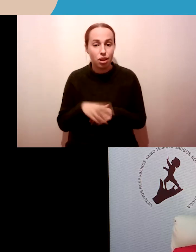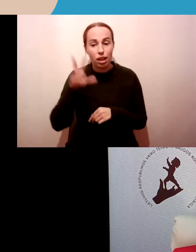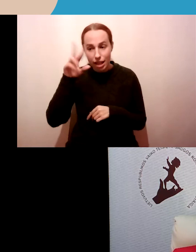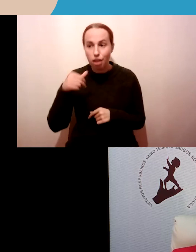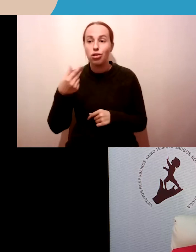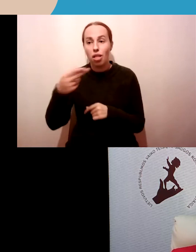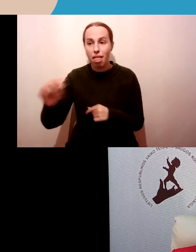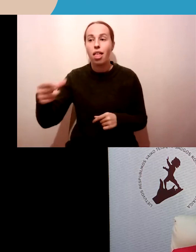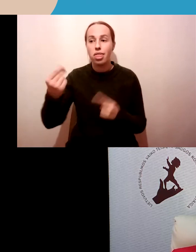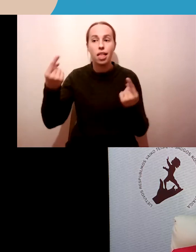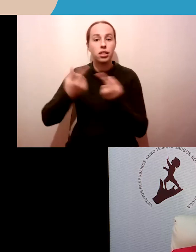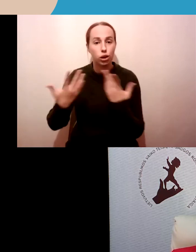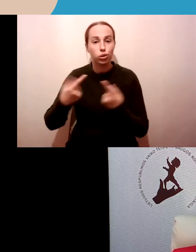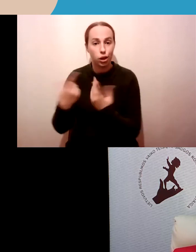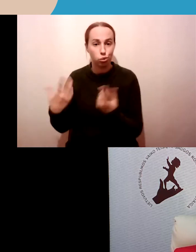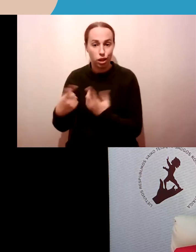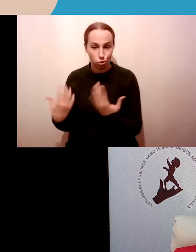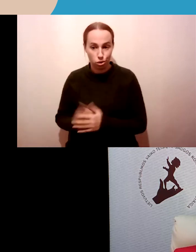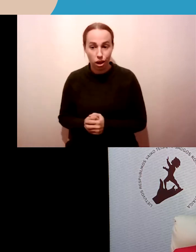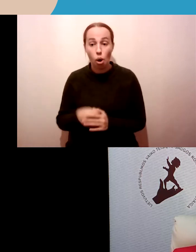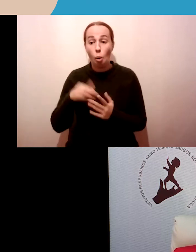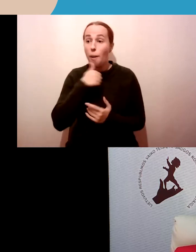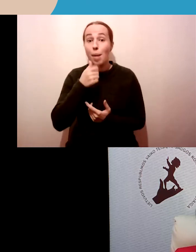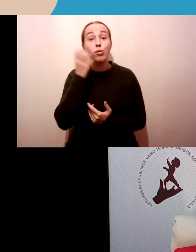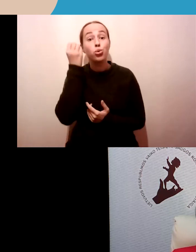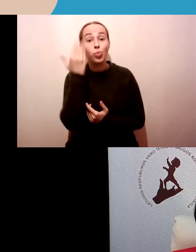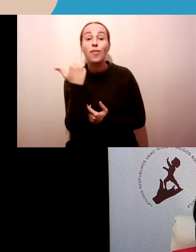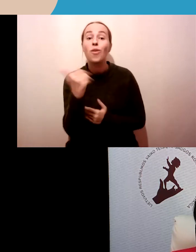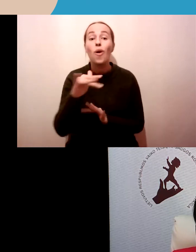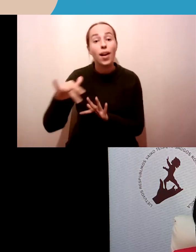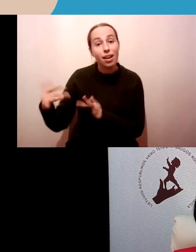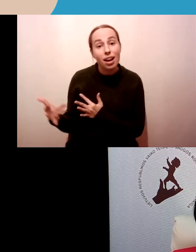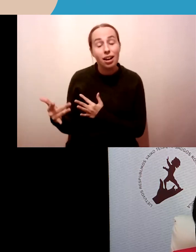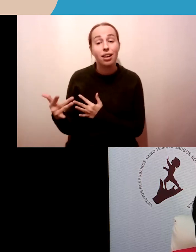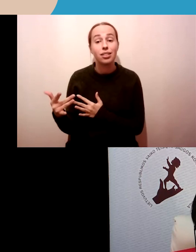When there's a lack of knowledge and complete miscommunication, then it is covered up